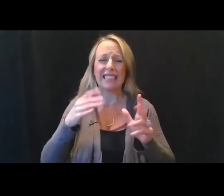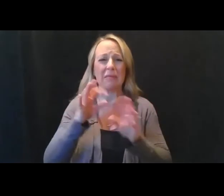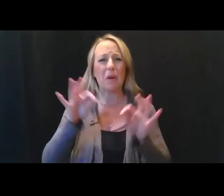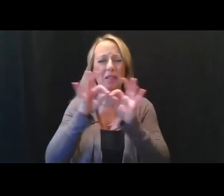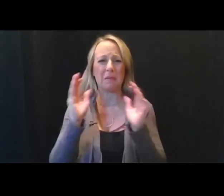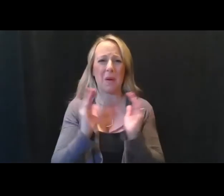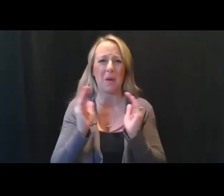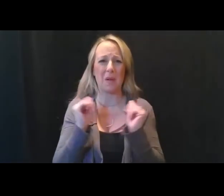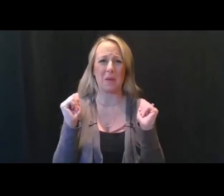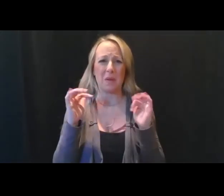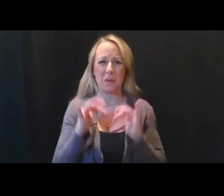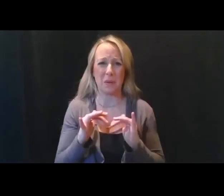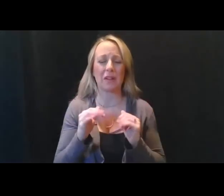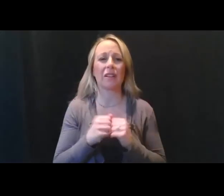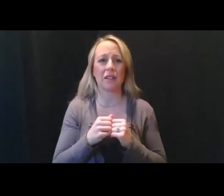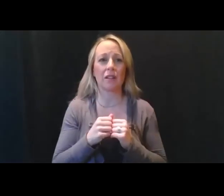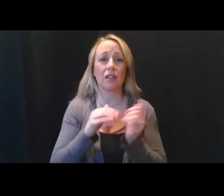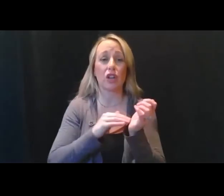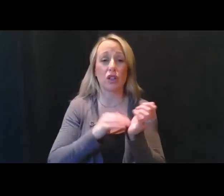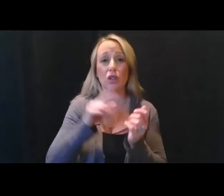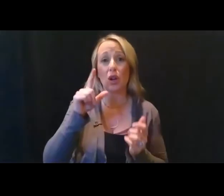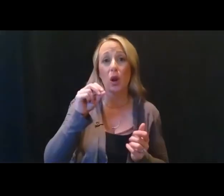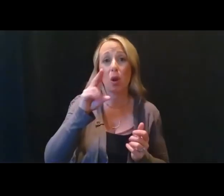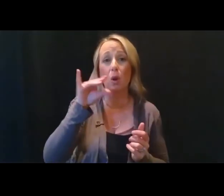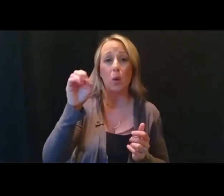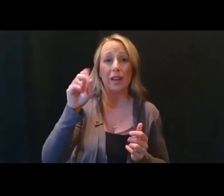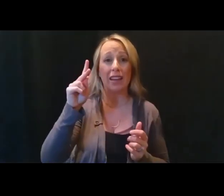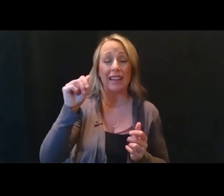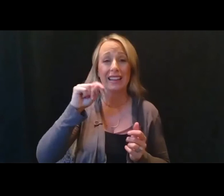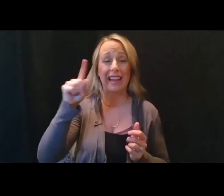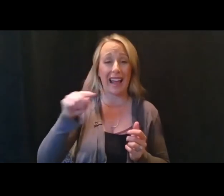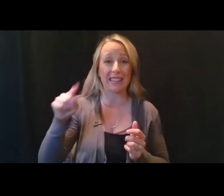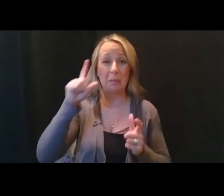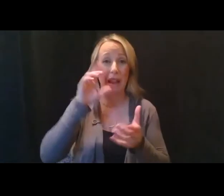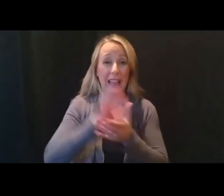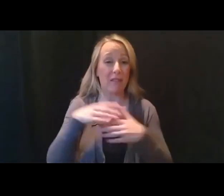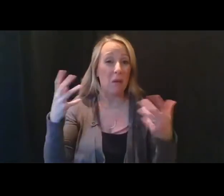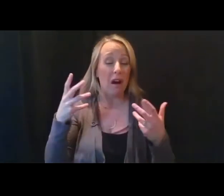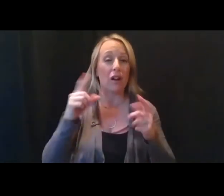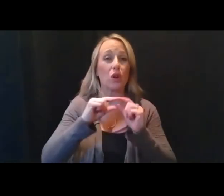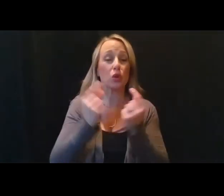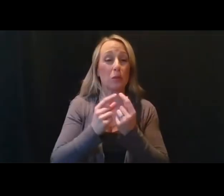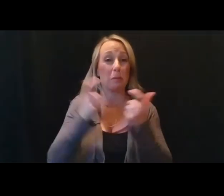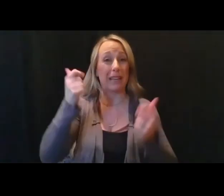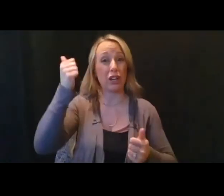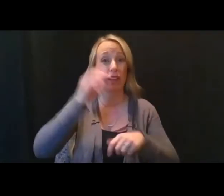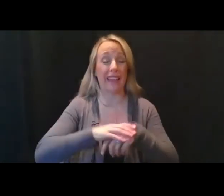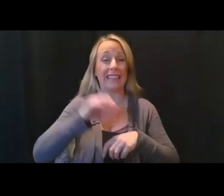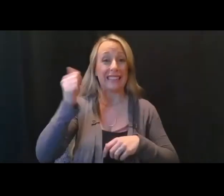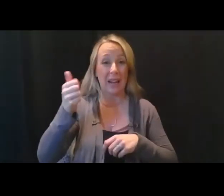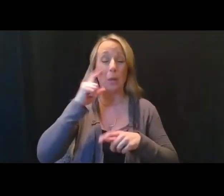City resident expert, Dr. Ludwig, believes groups larger than 10 significantly increase the risk of spreading the